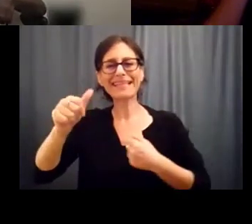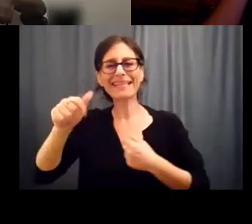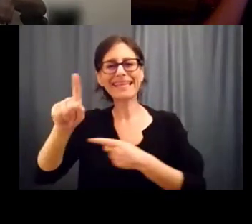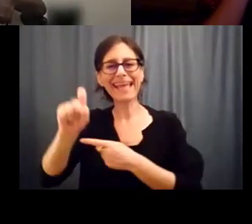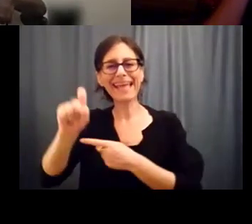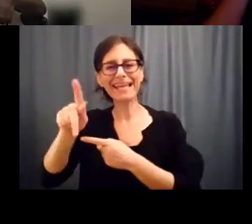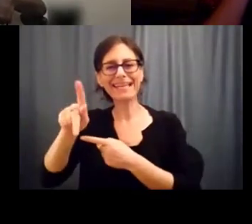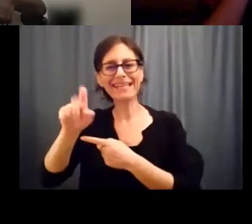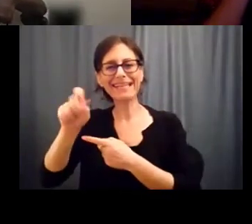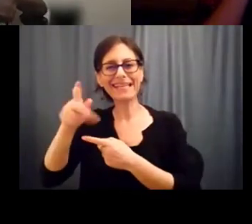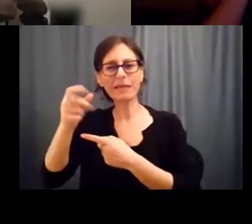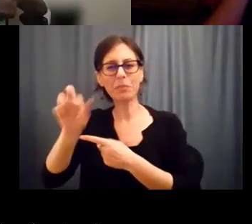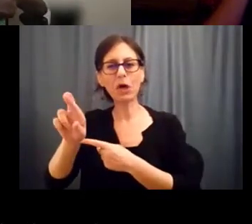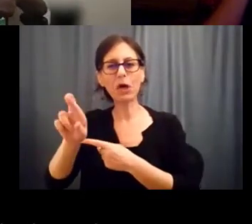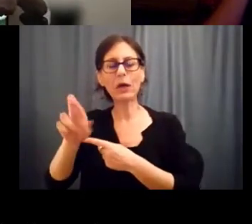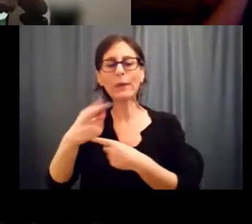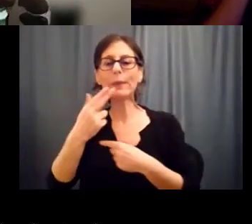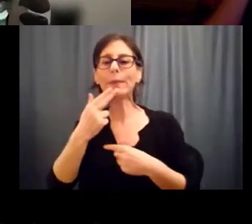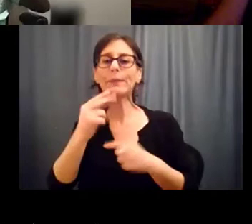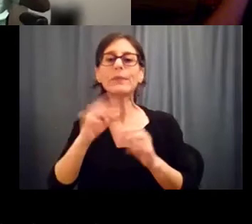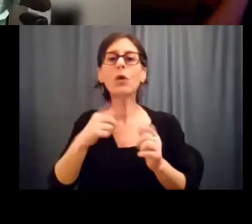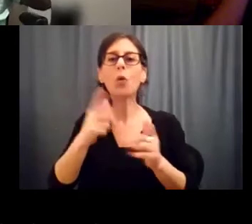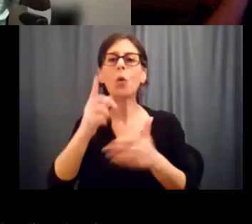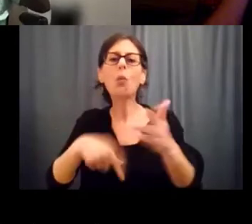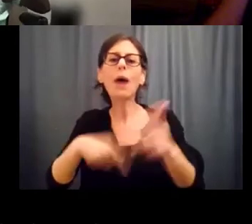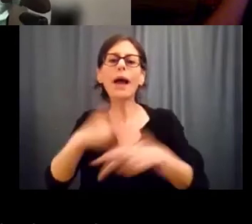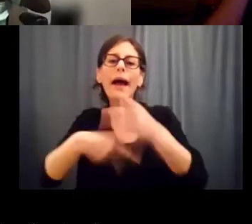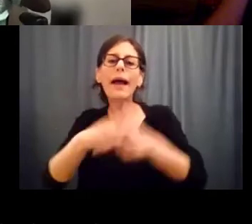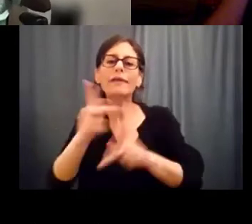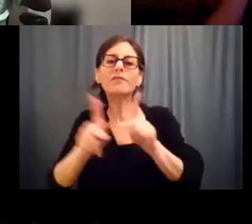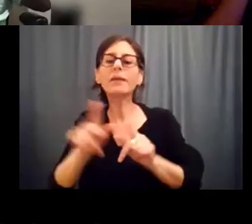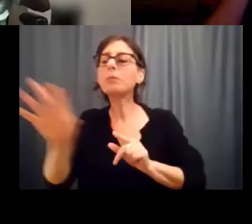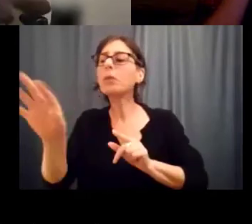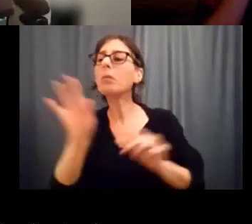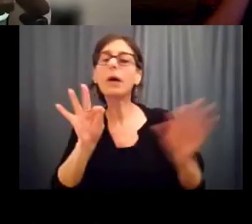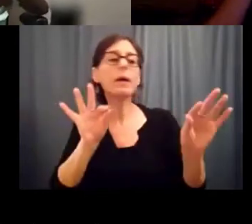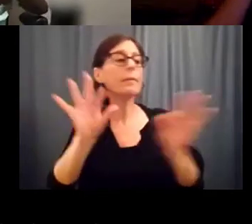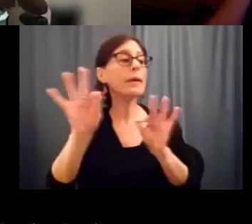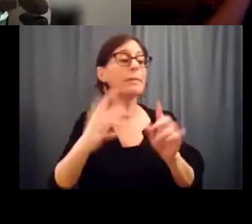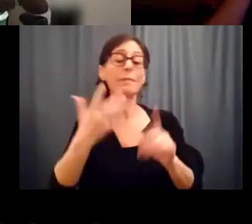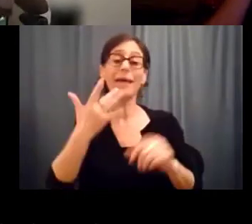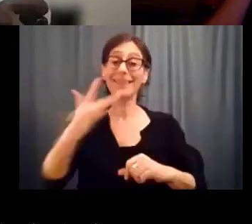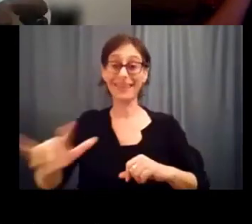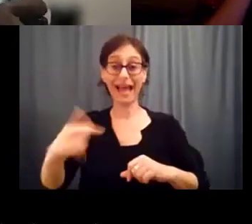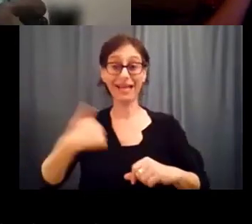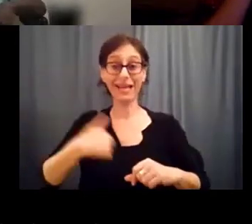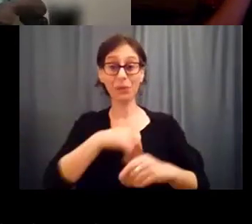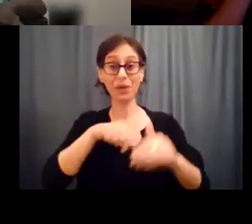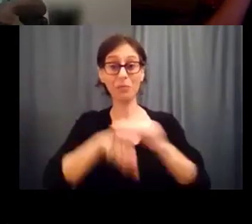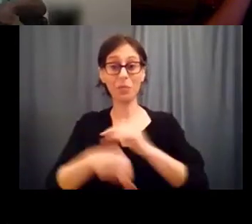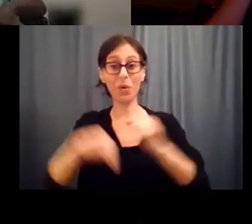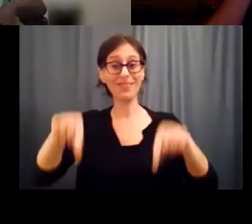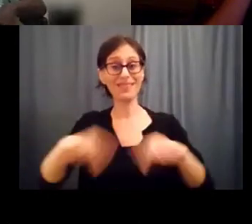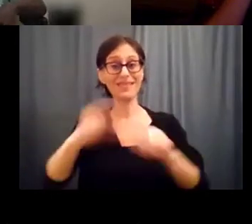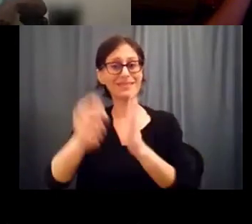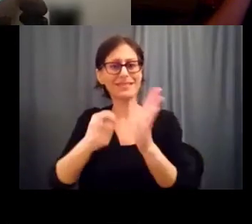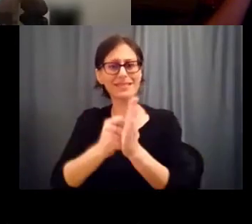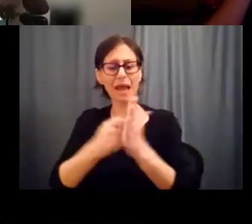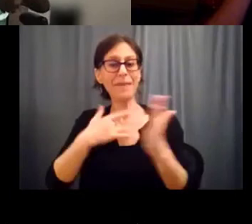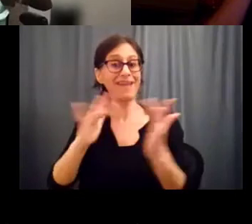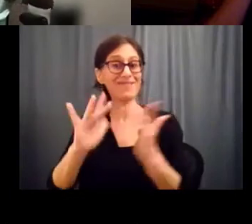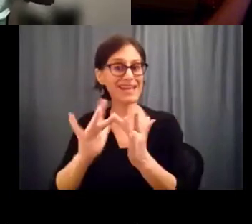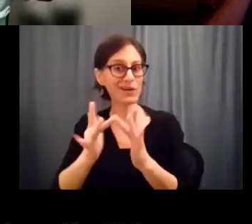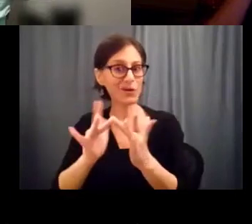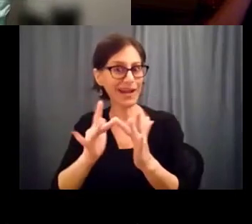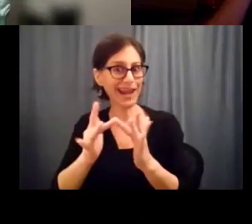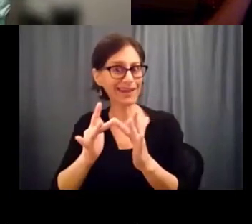for certain kinds of people. Well, we were lucky enough to be born in a time where there's the internet, right?